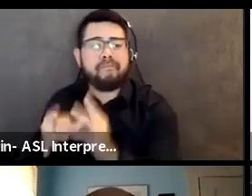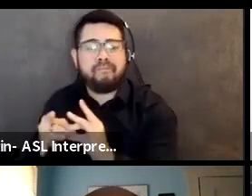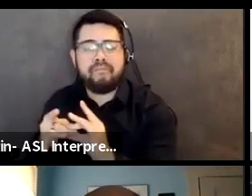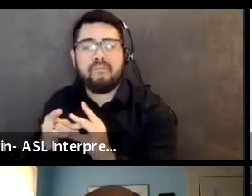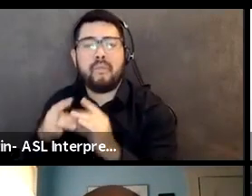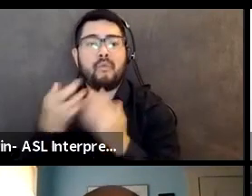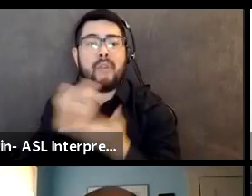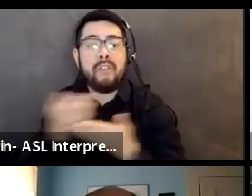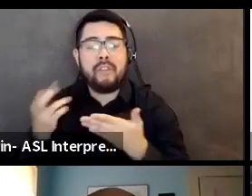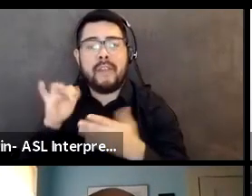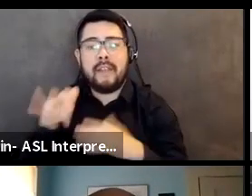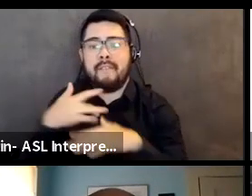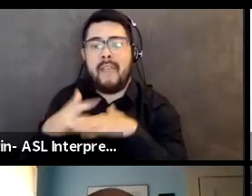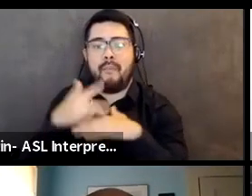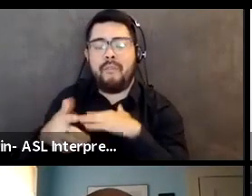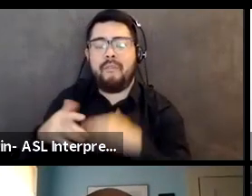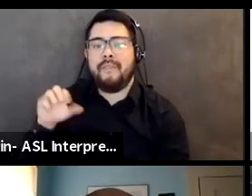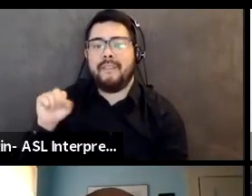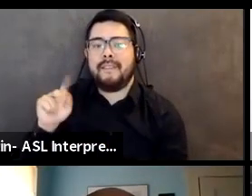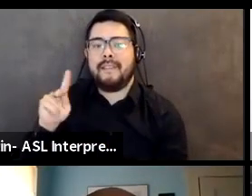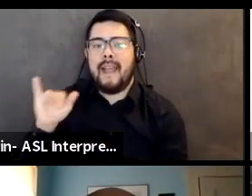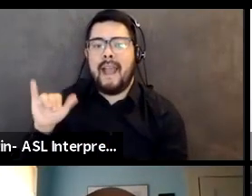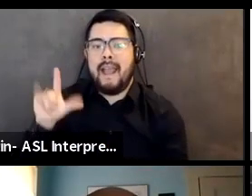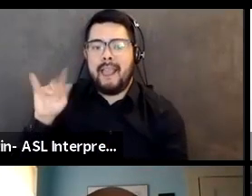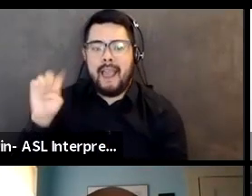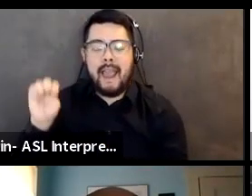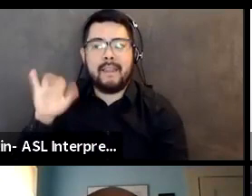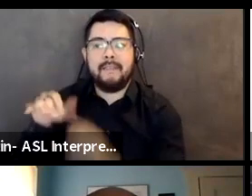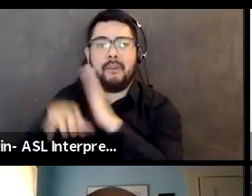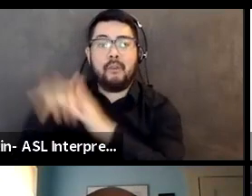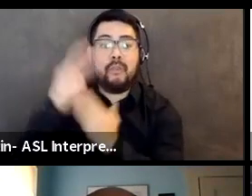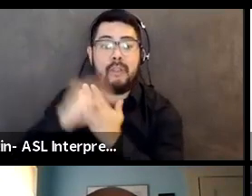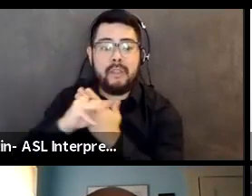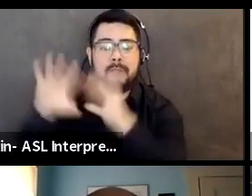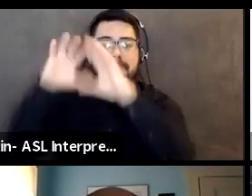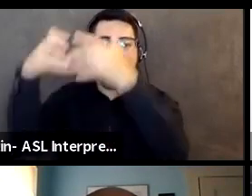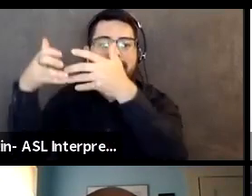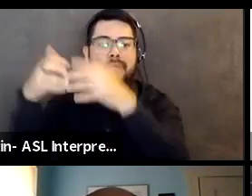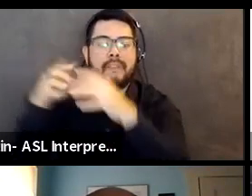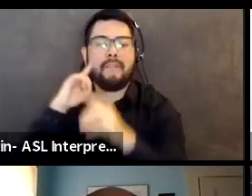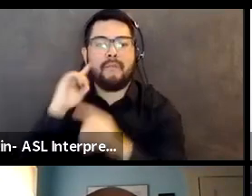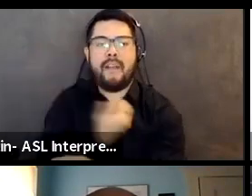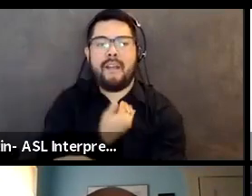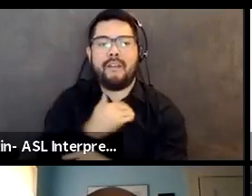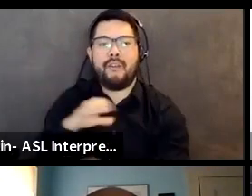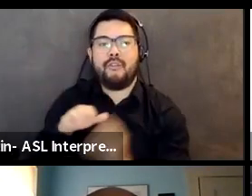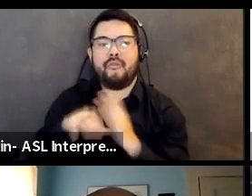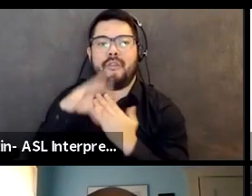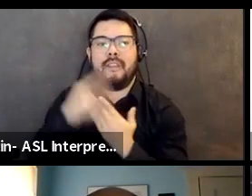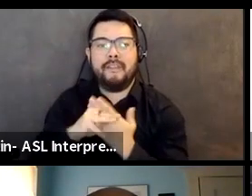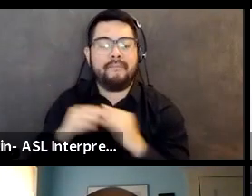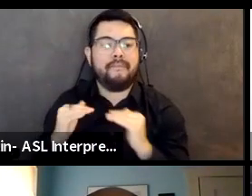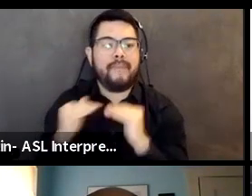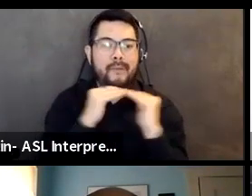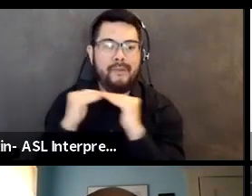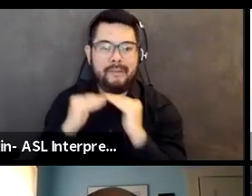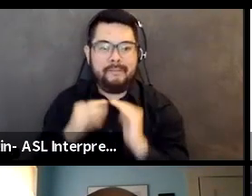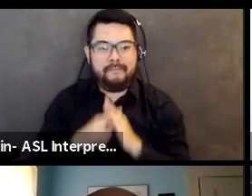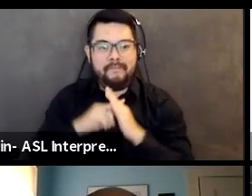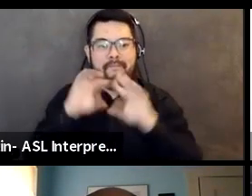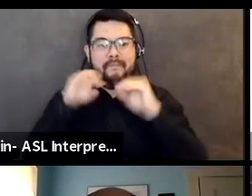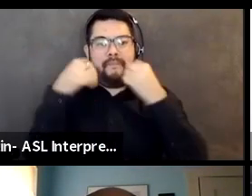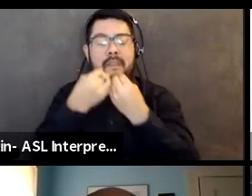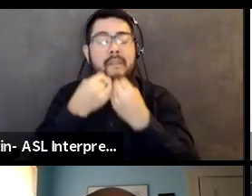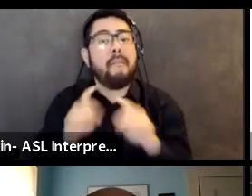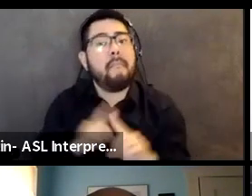available through skyline which is the curriculum suite that came out of the curriculum equity initiative but our support will not stop